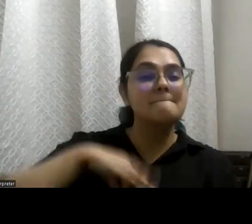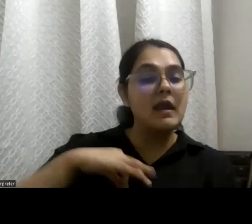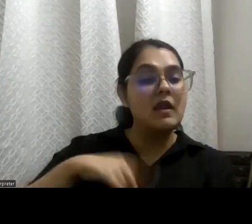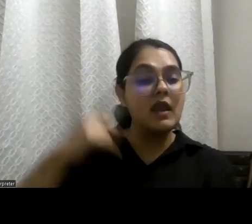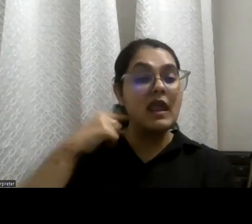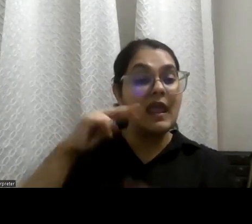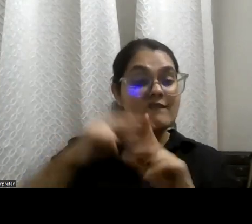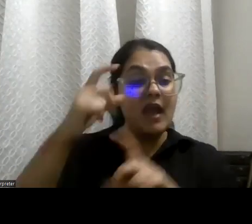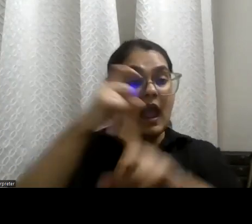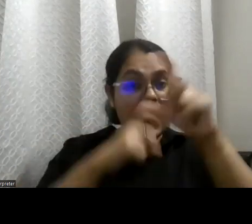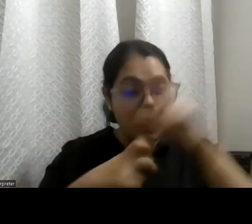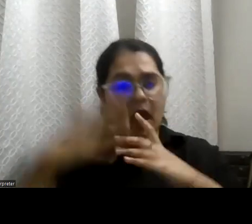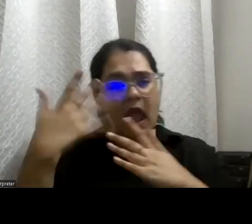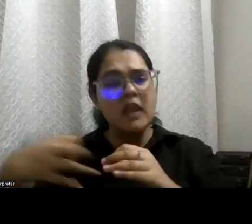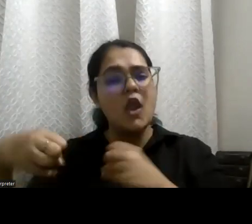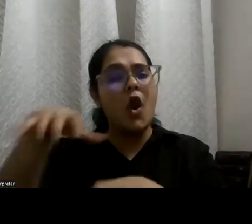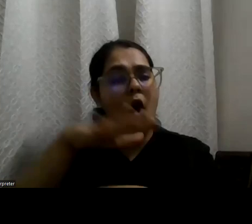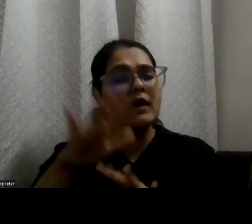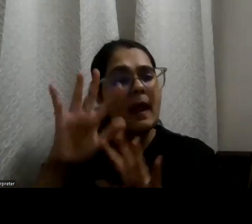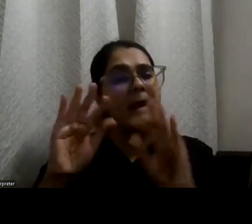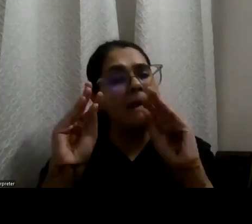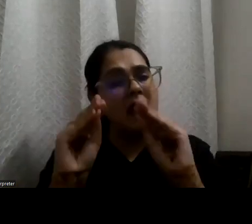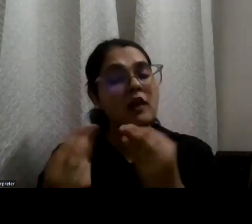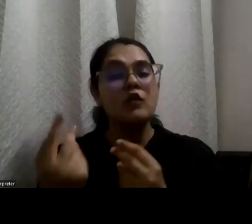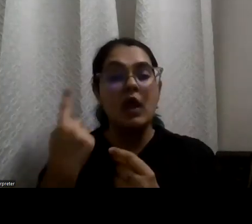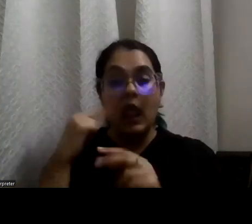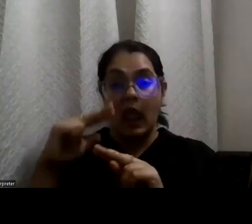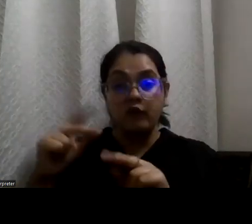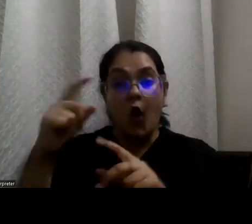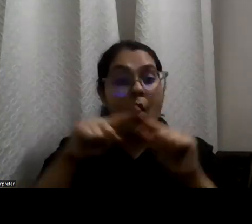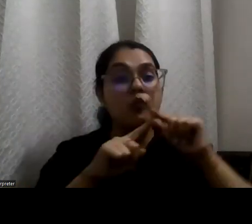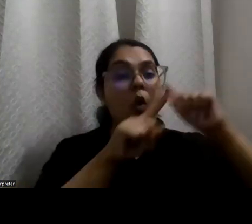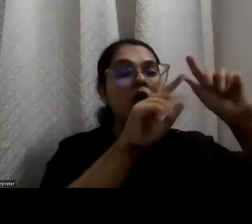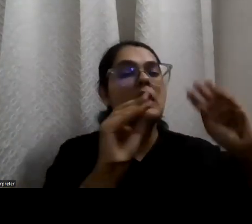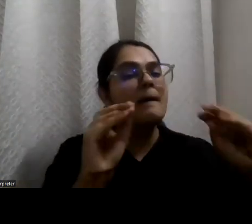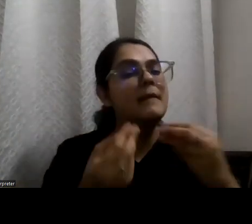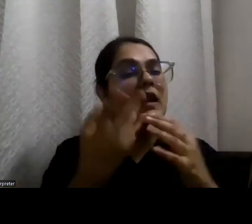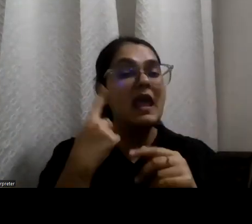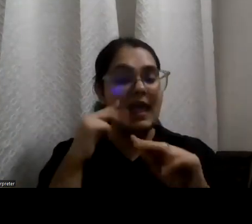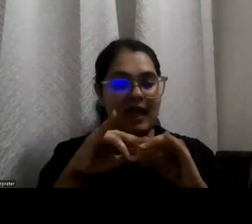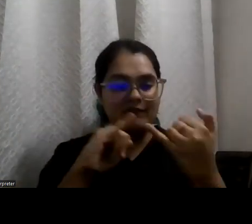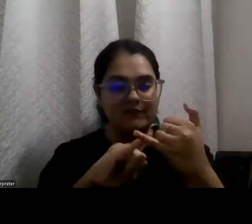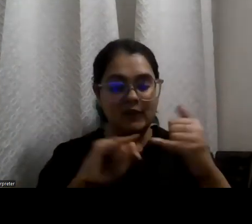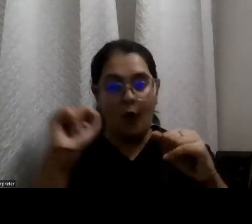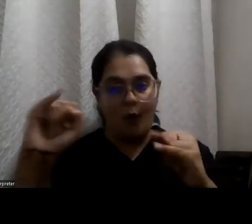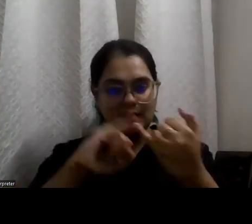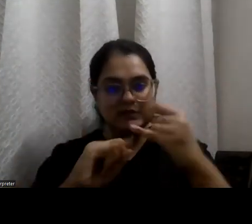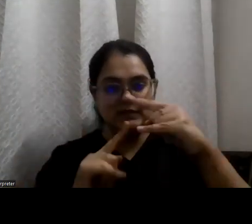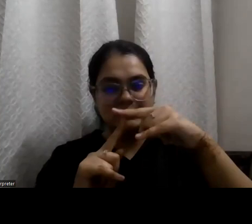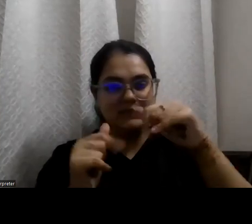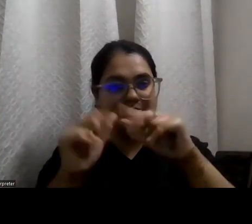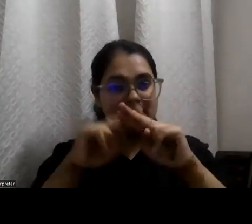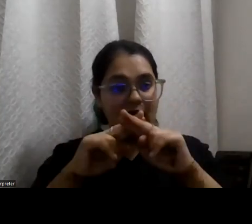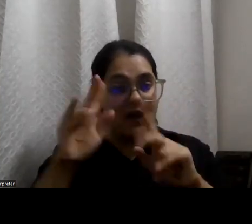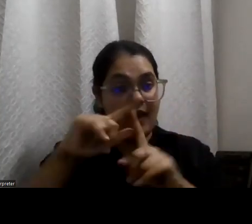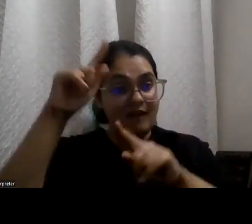company, for any organization, to improve the productivity if your staff is more diverse, already pointed out. So